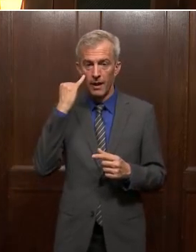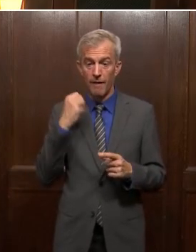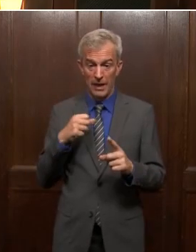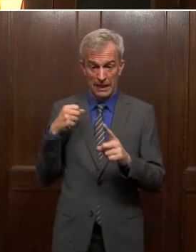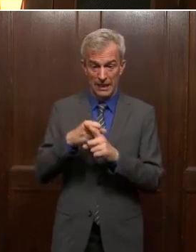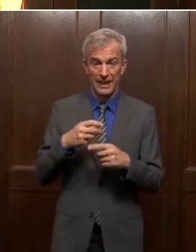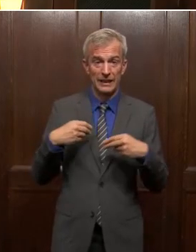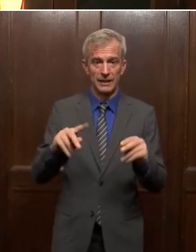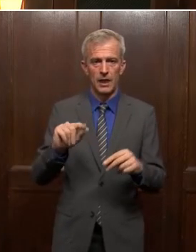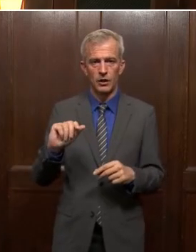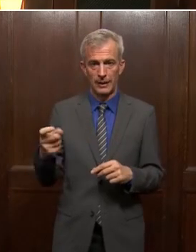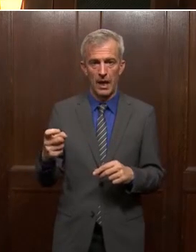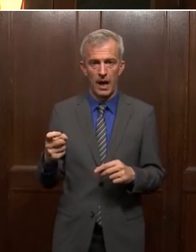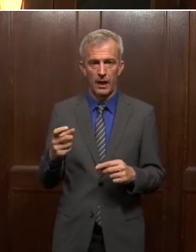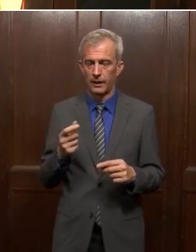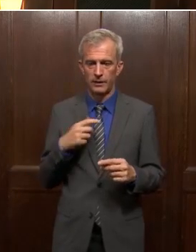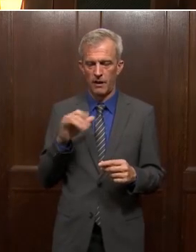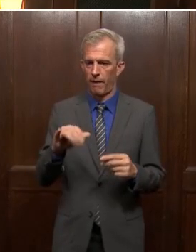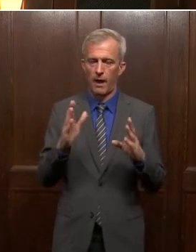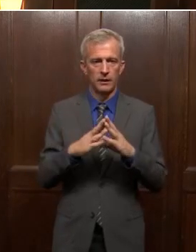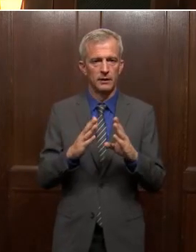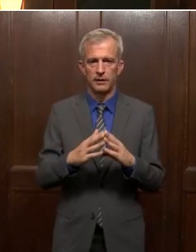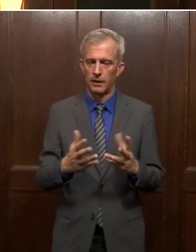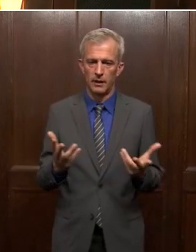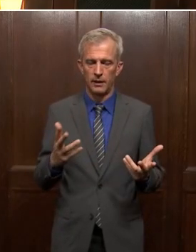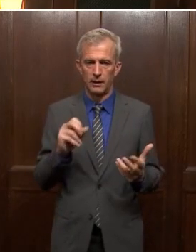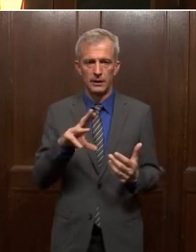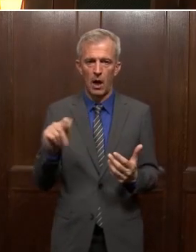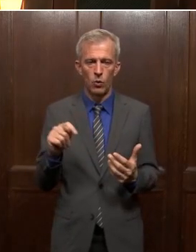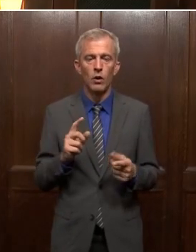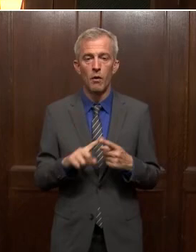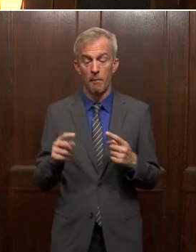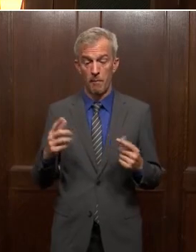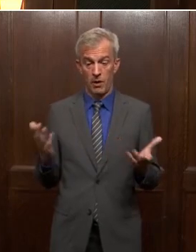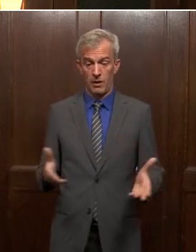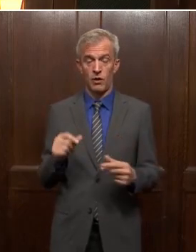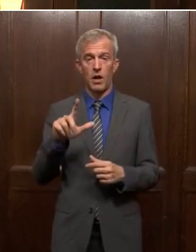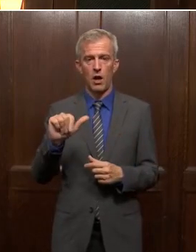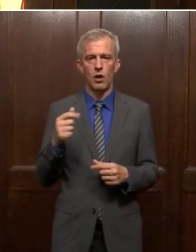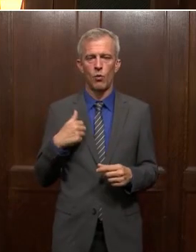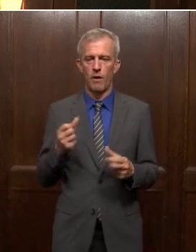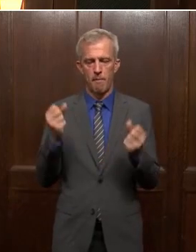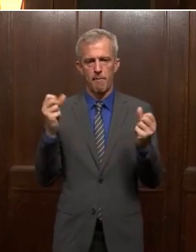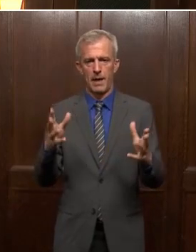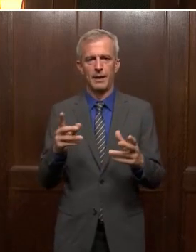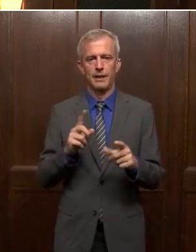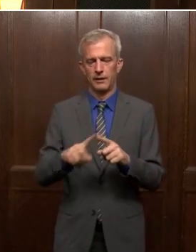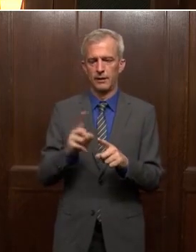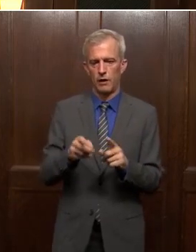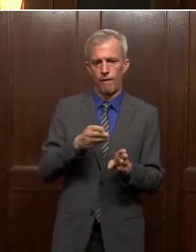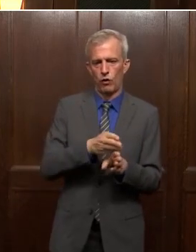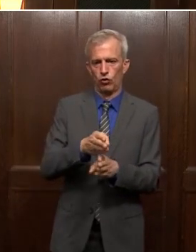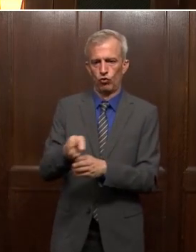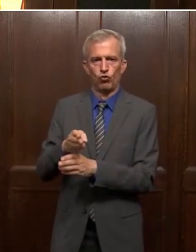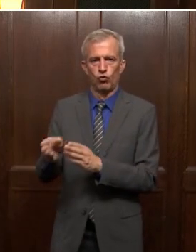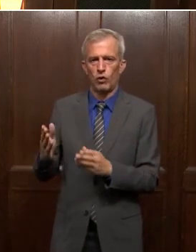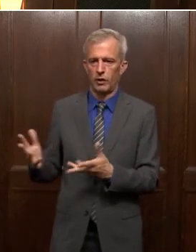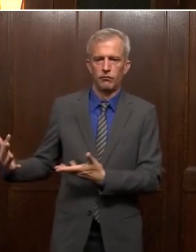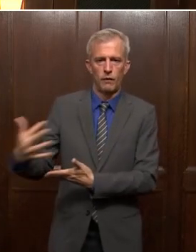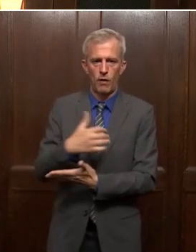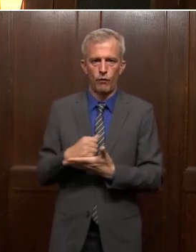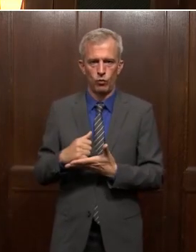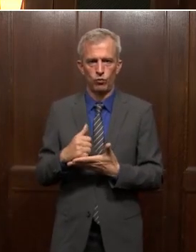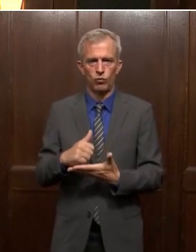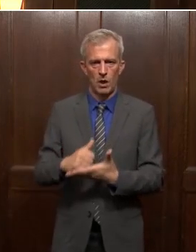tax. But we have a balancing of a lot of different resources that helps us be healthier than most. Thanks, Michael. Next